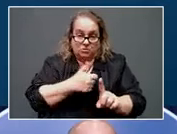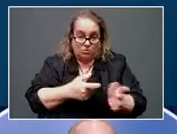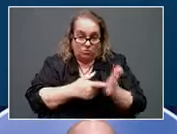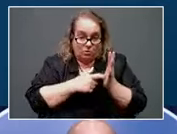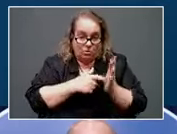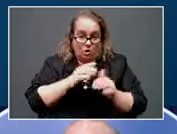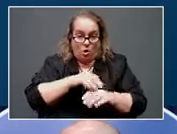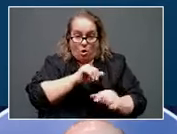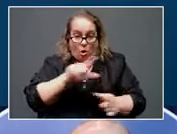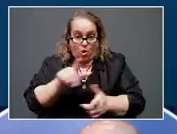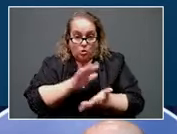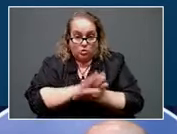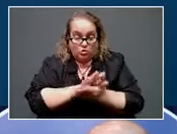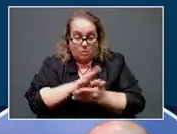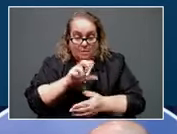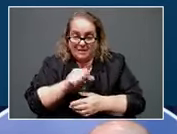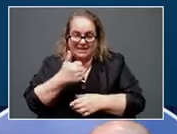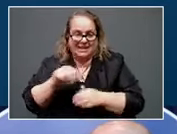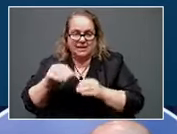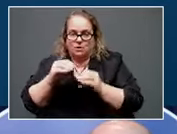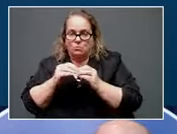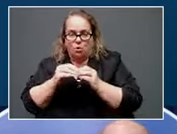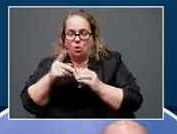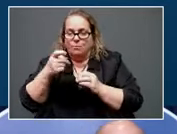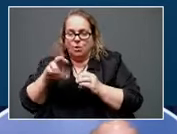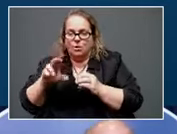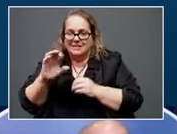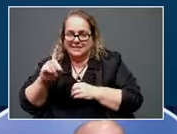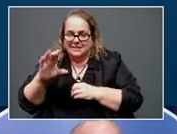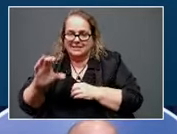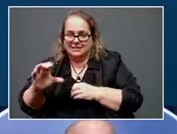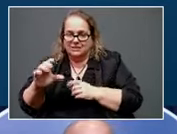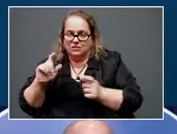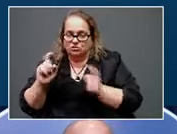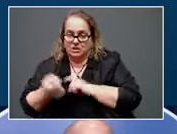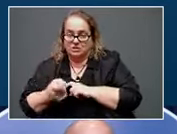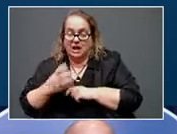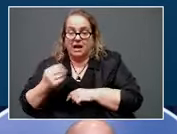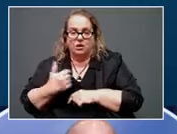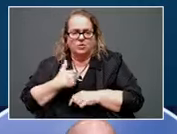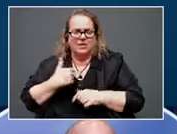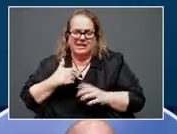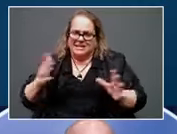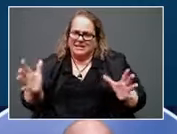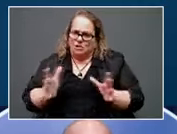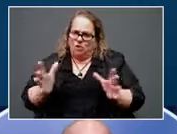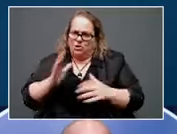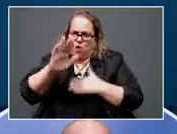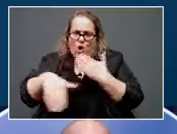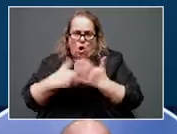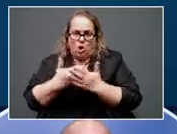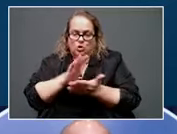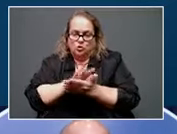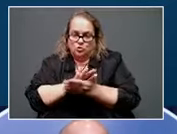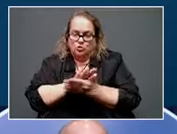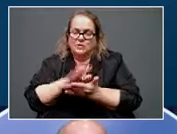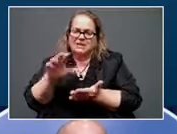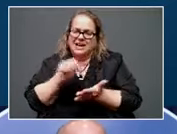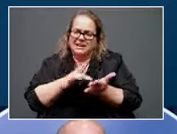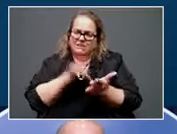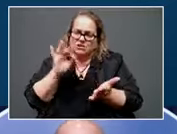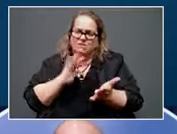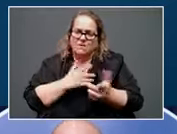buses anymore per the CDC's changes. And we urge all schools to take advantage of our Test to Stay program for the